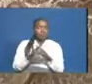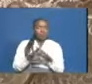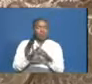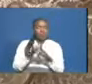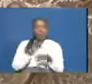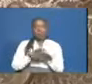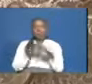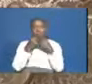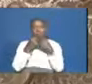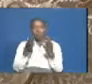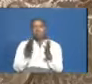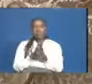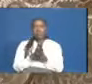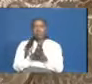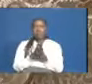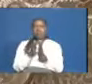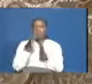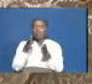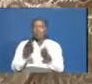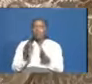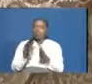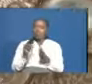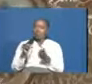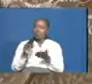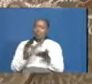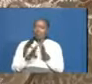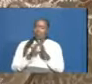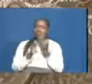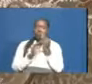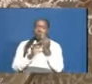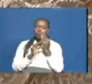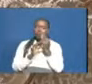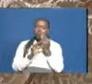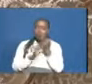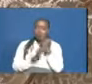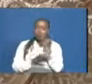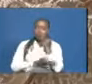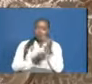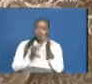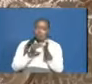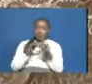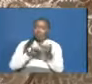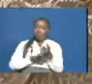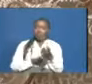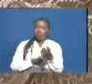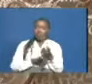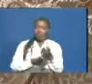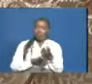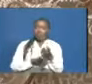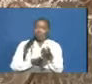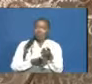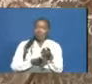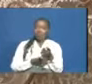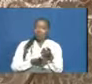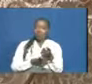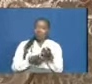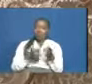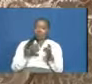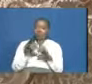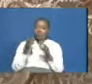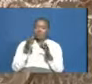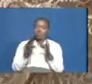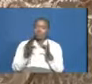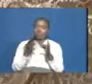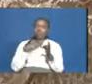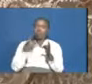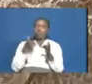conducive. Did not allow them to become pregnant or even to get married. But in the event that one wanted